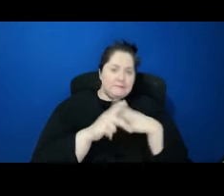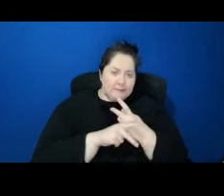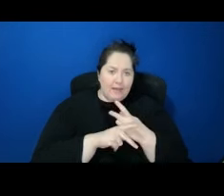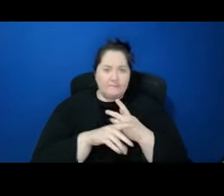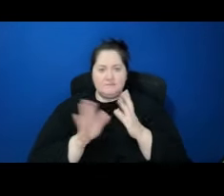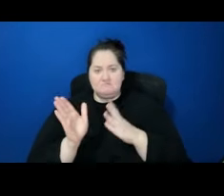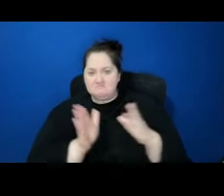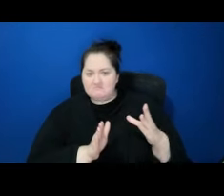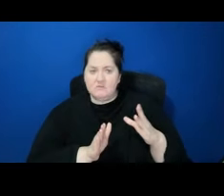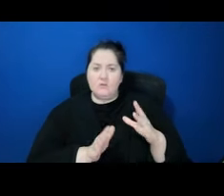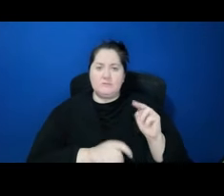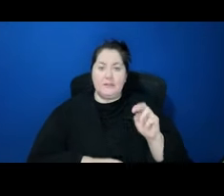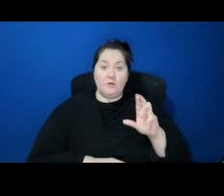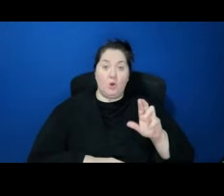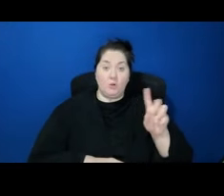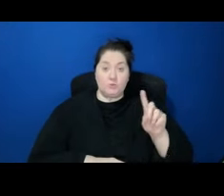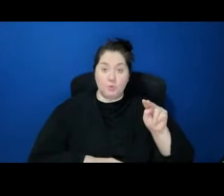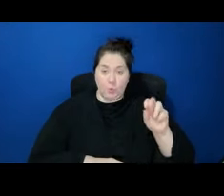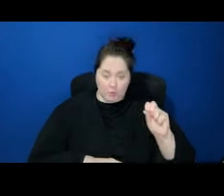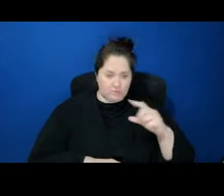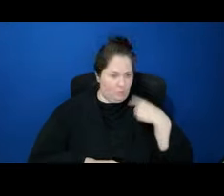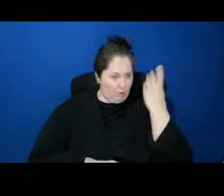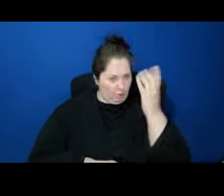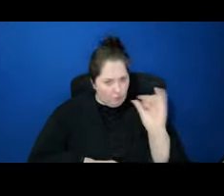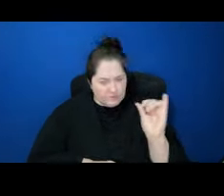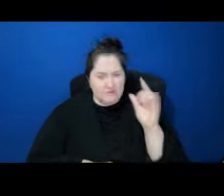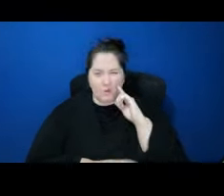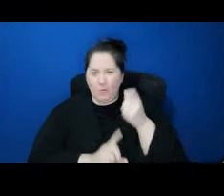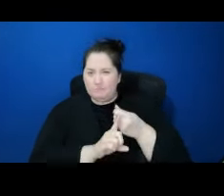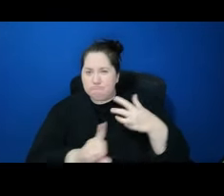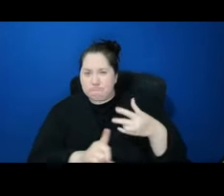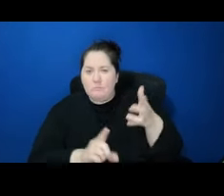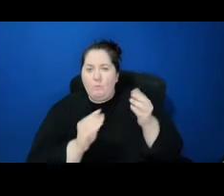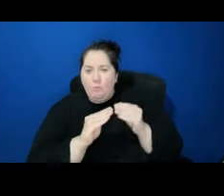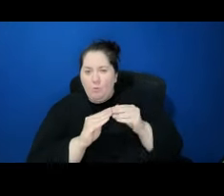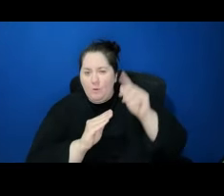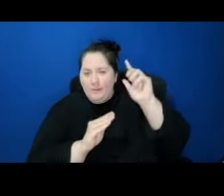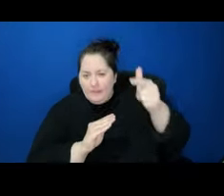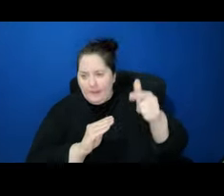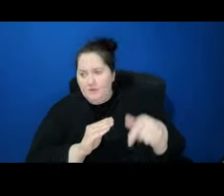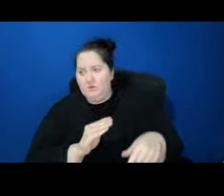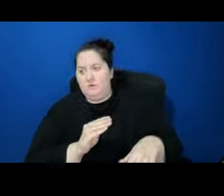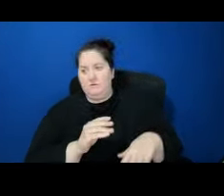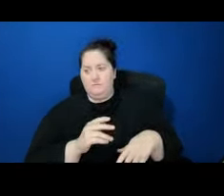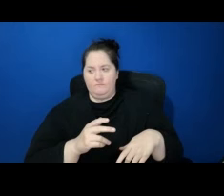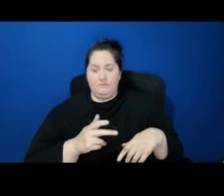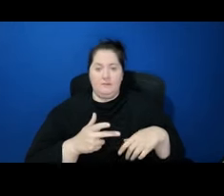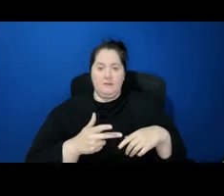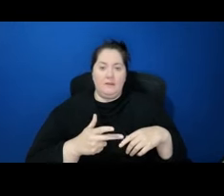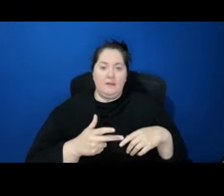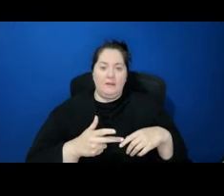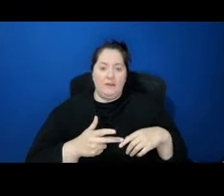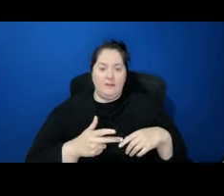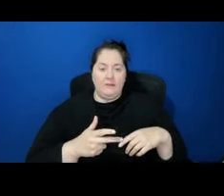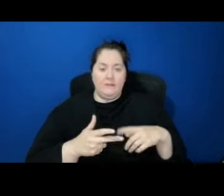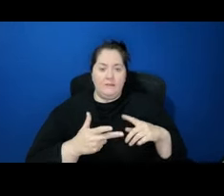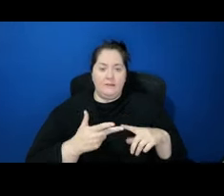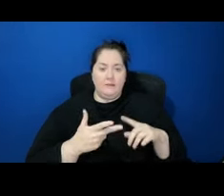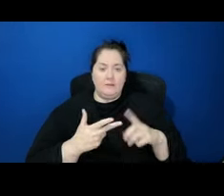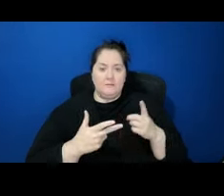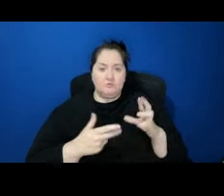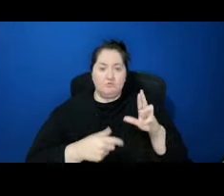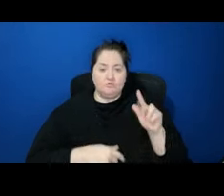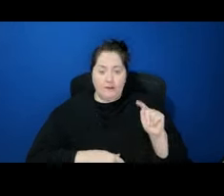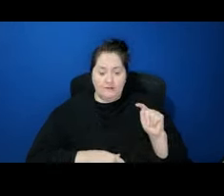colleague Brennan will describe what that involves and what that looks like. That is also out for public comment. And then the draft